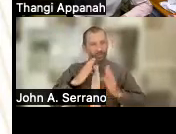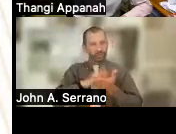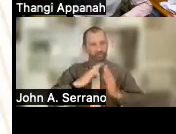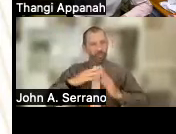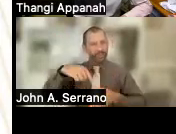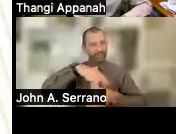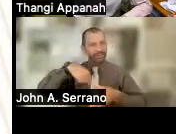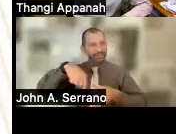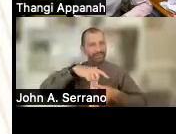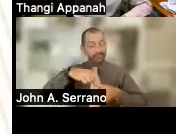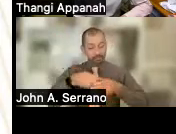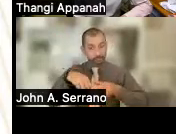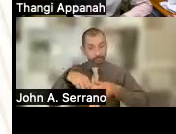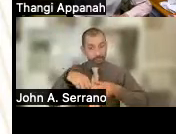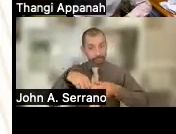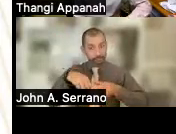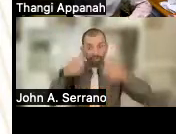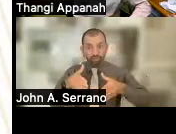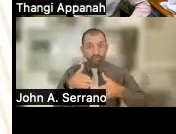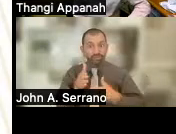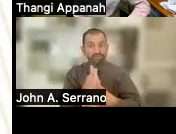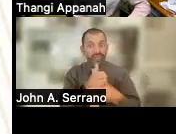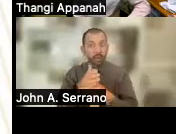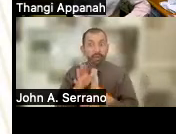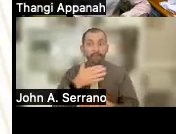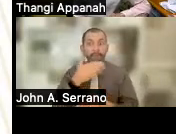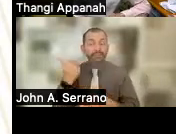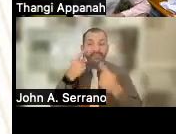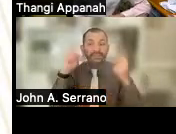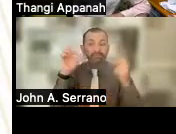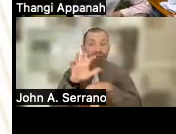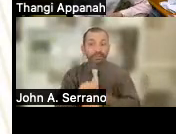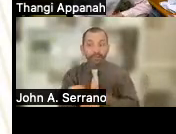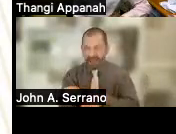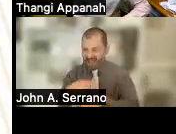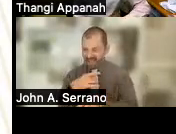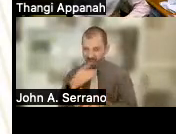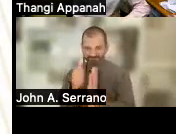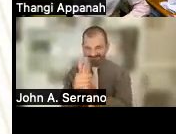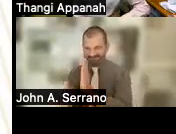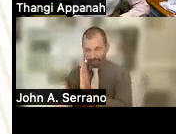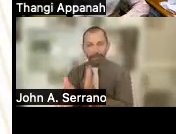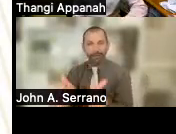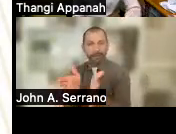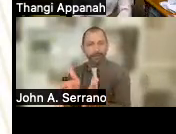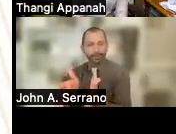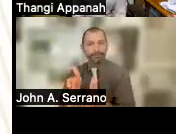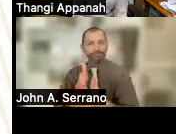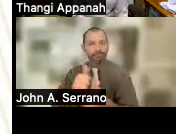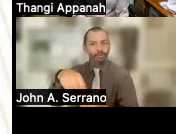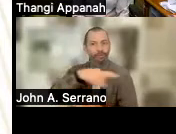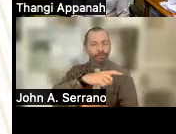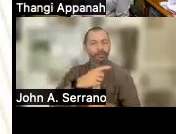a training. It could also be someone within the school community, maybe a teacher sharing best practices, things that are